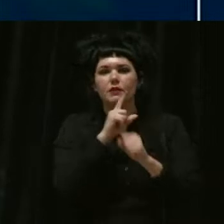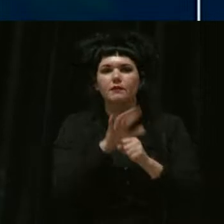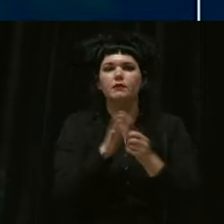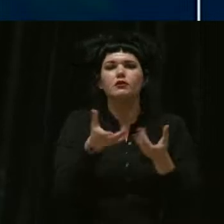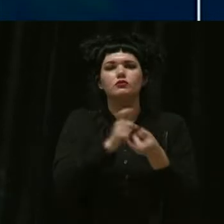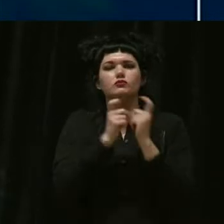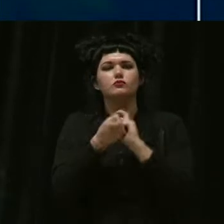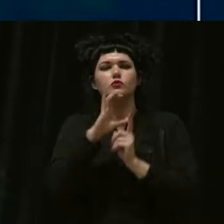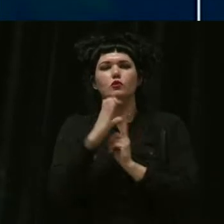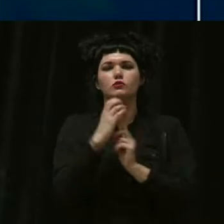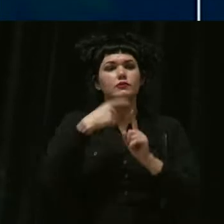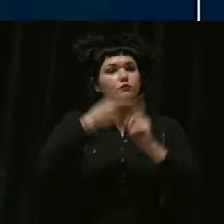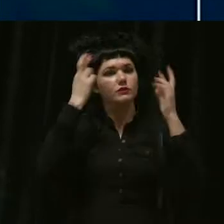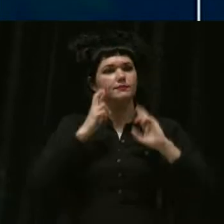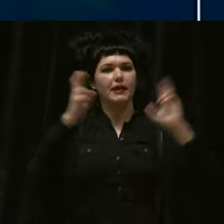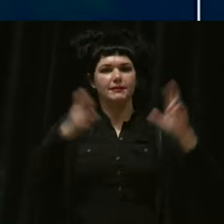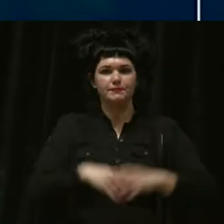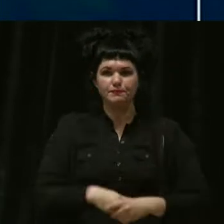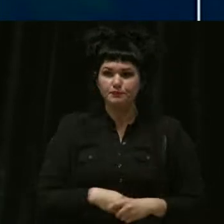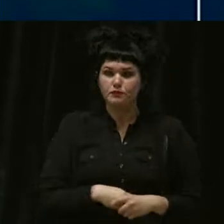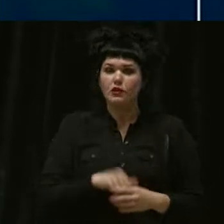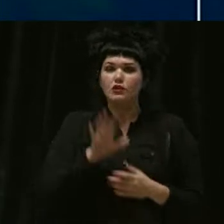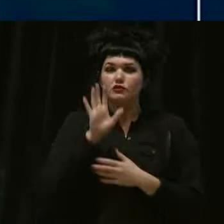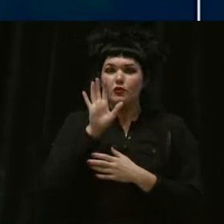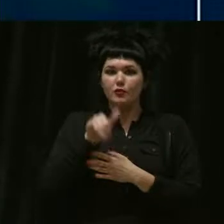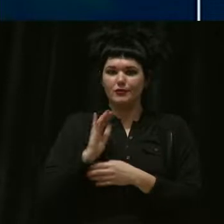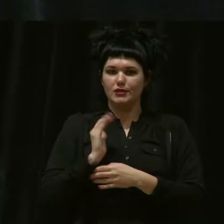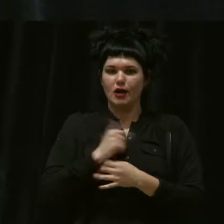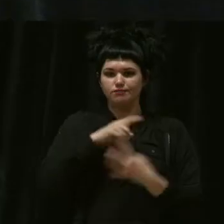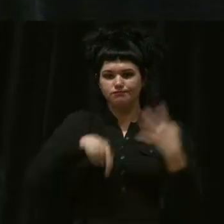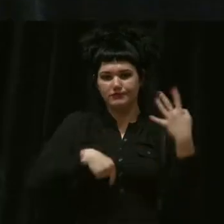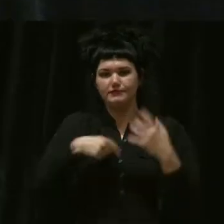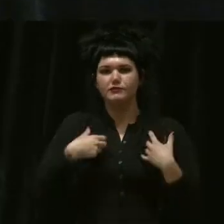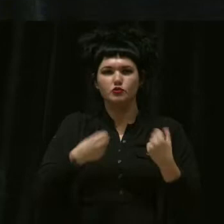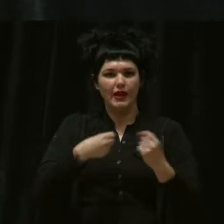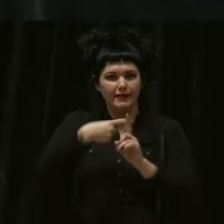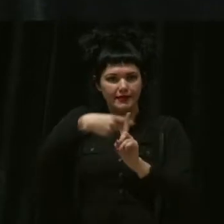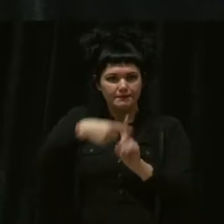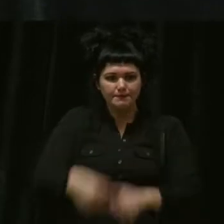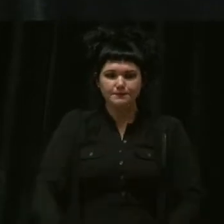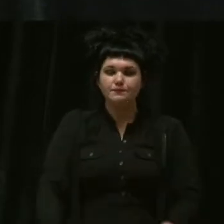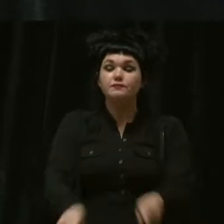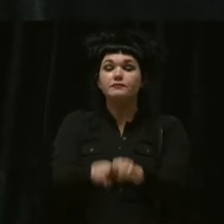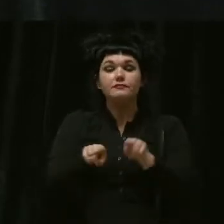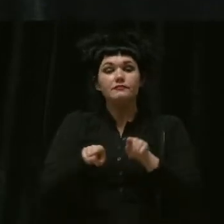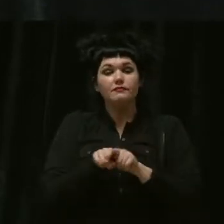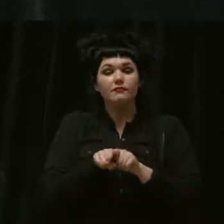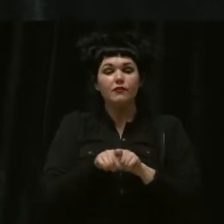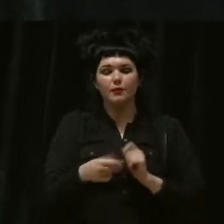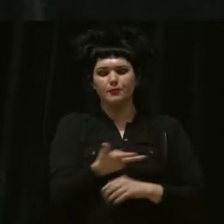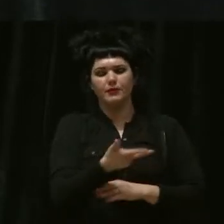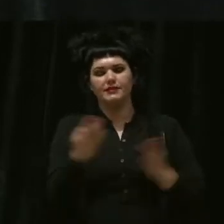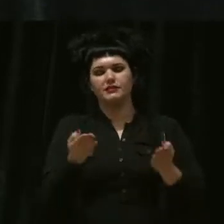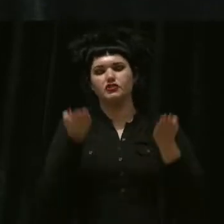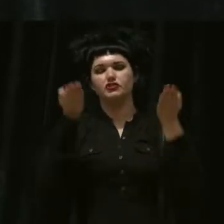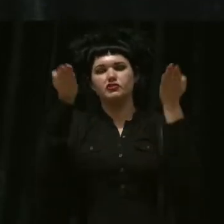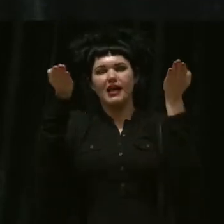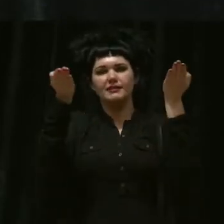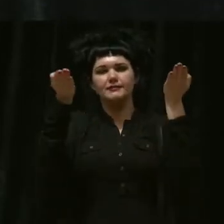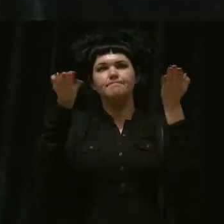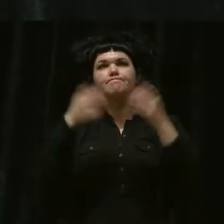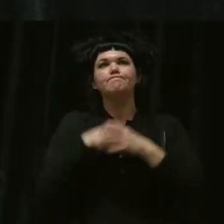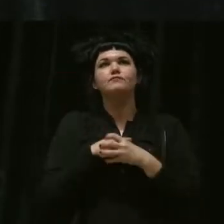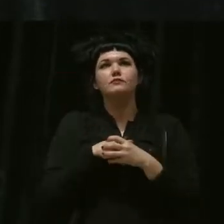respect. So these are the strengths of what they found. In addition, they suggested that these are some